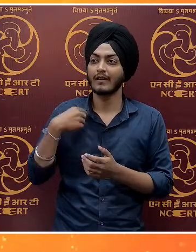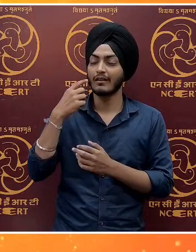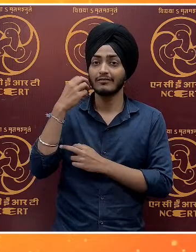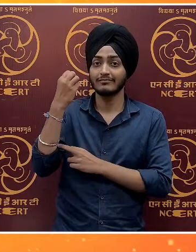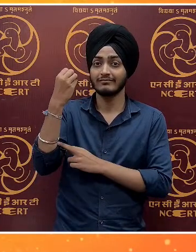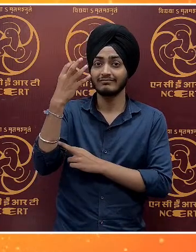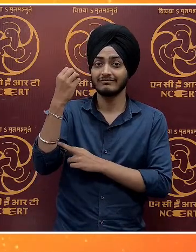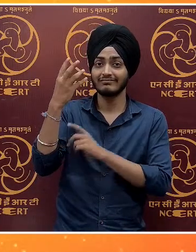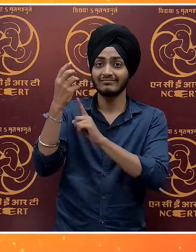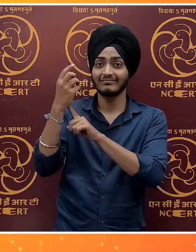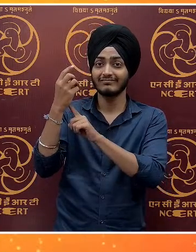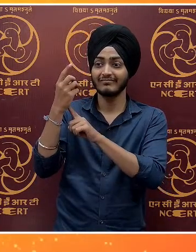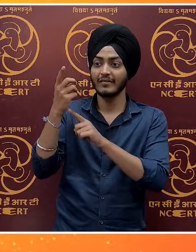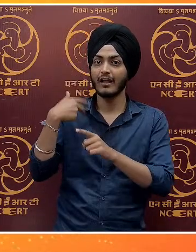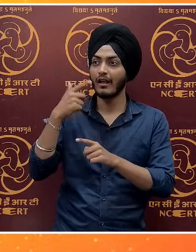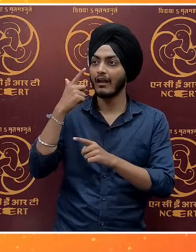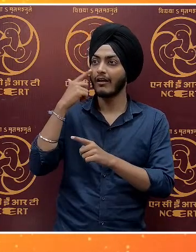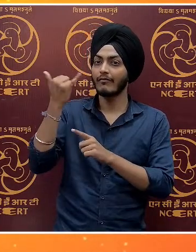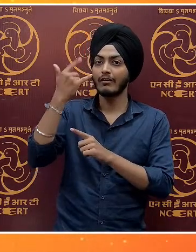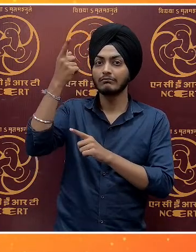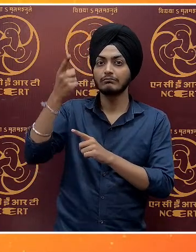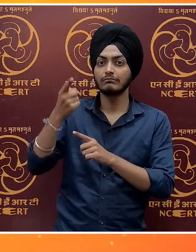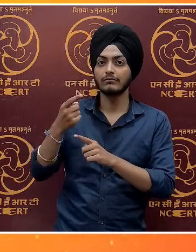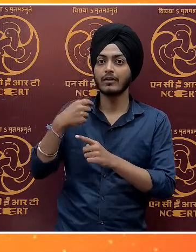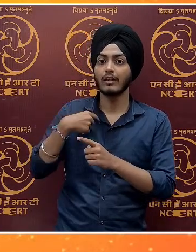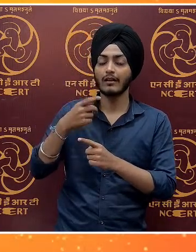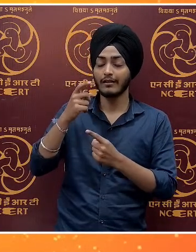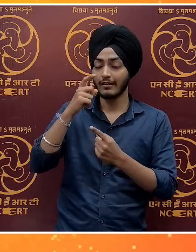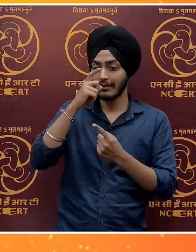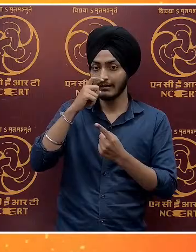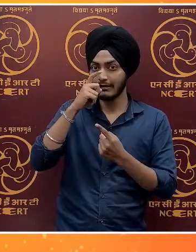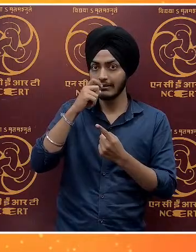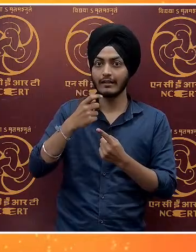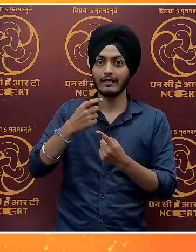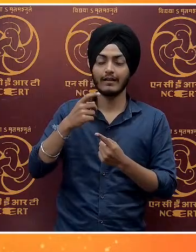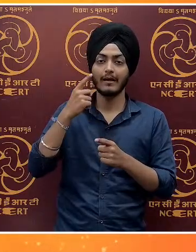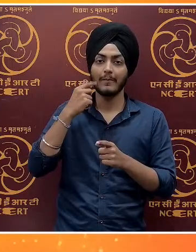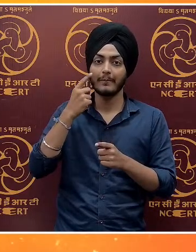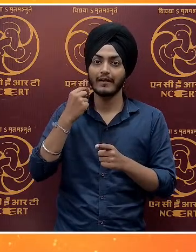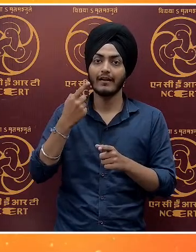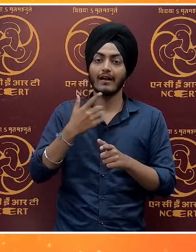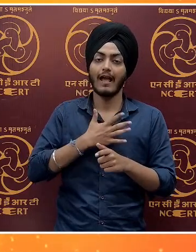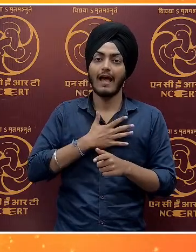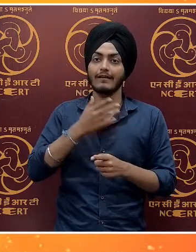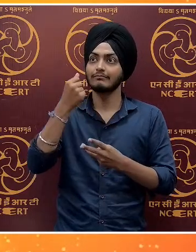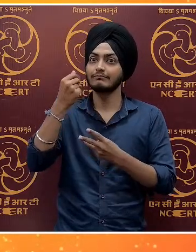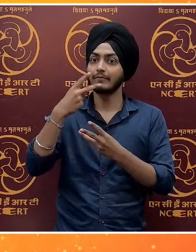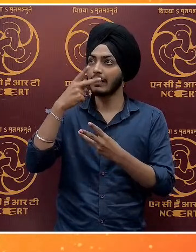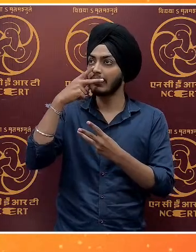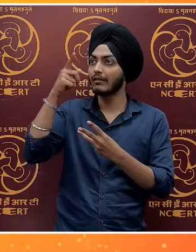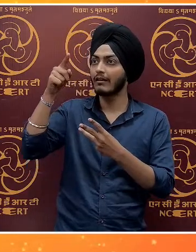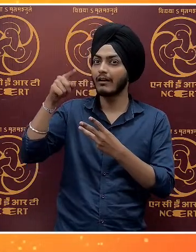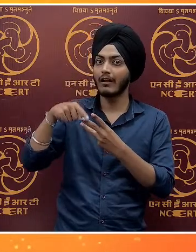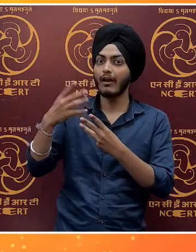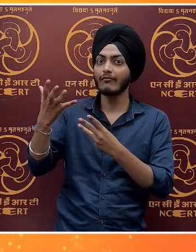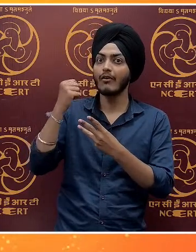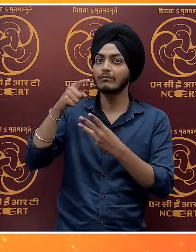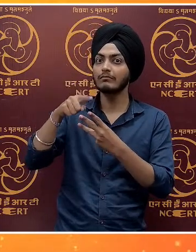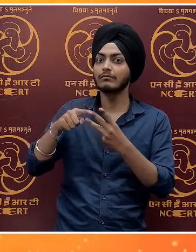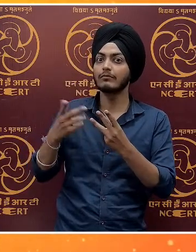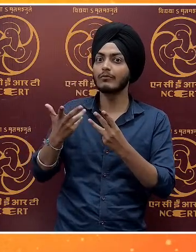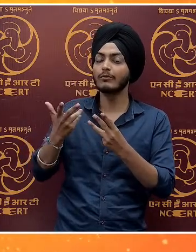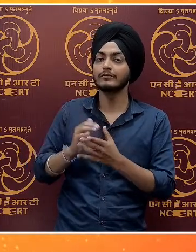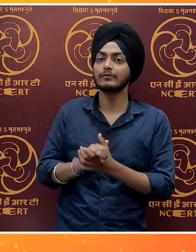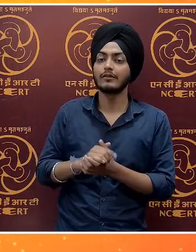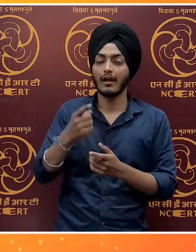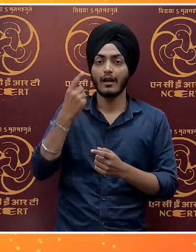light? Blue, yellow, green. And you have to send us the homework. This is the format for you. Please write your